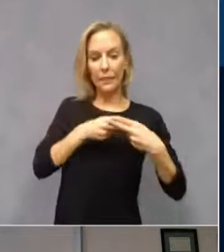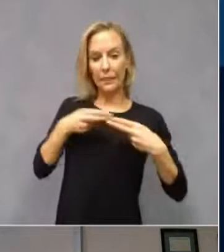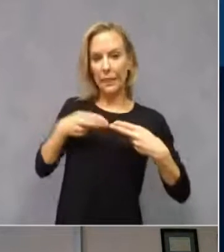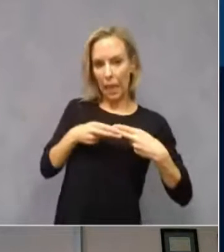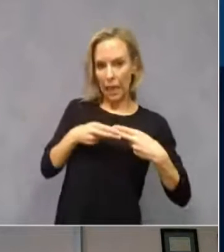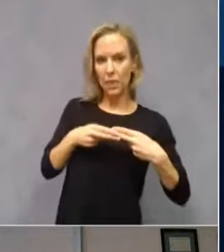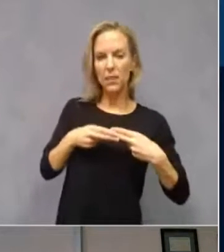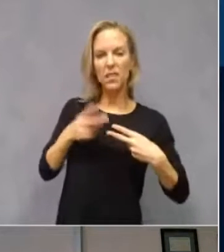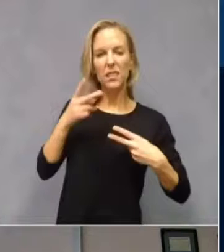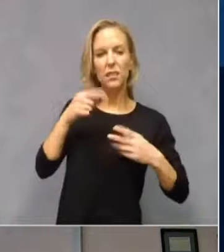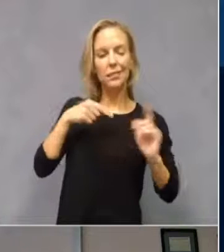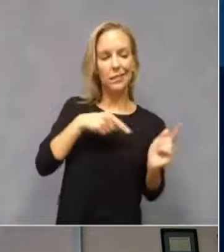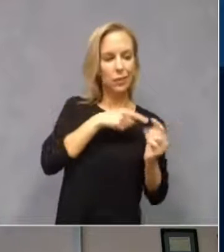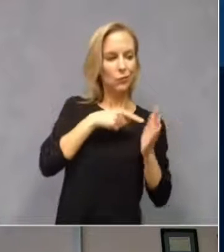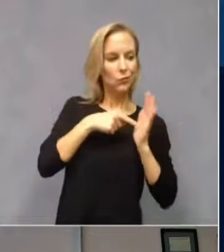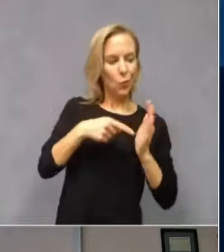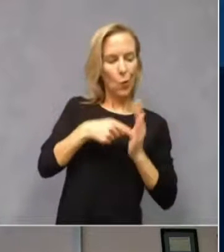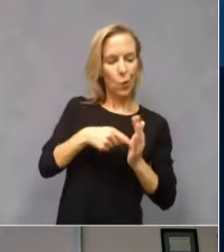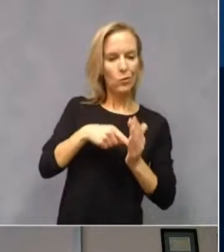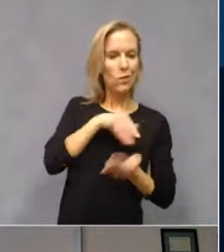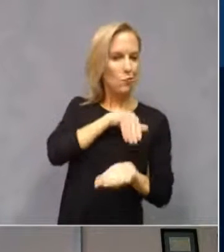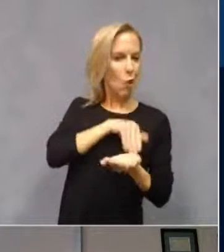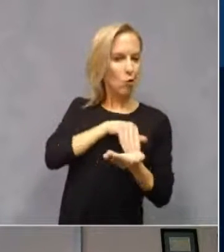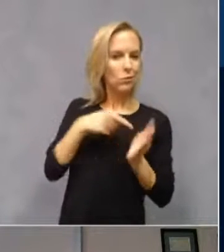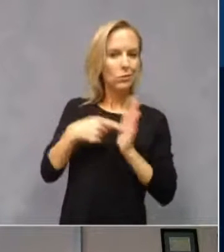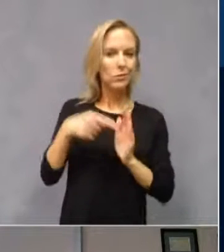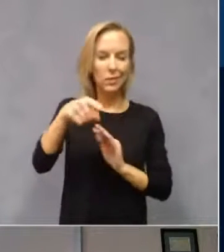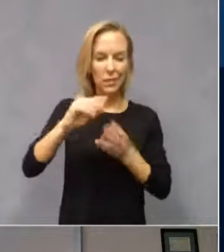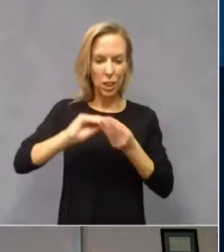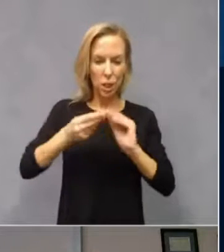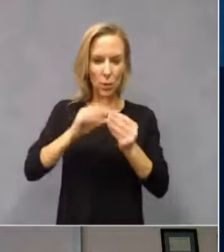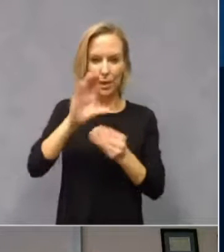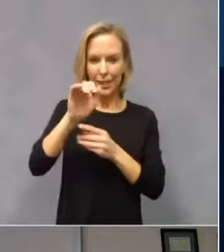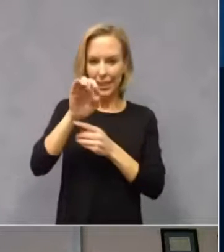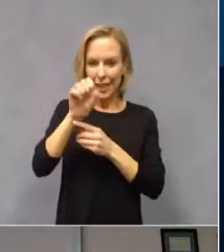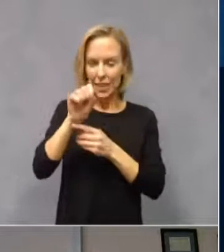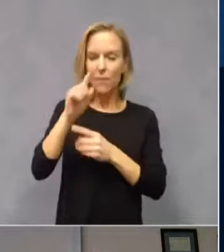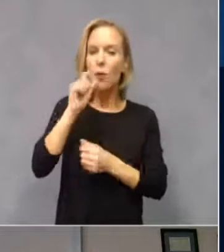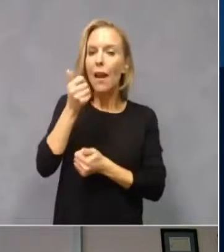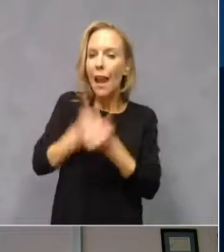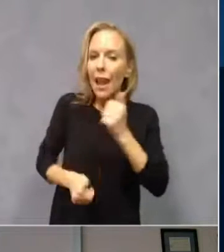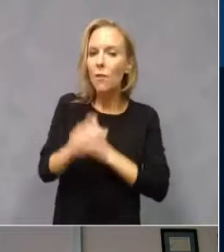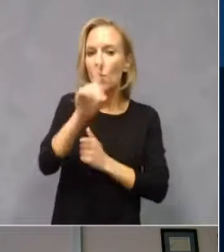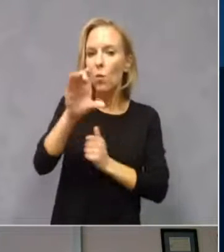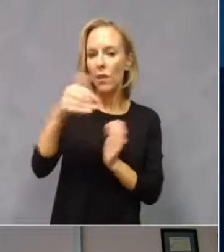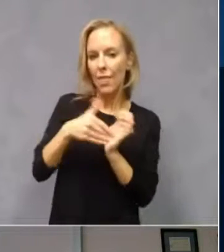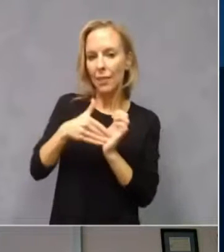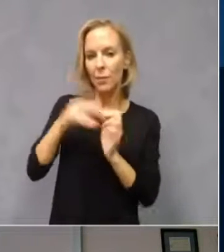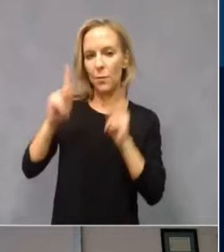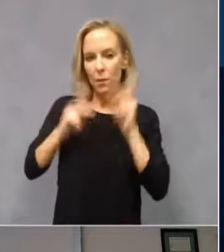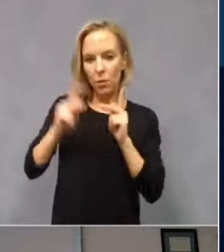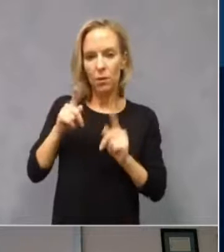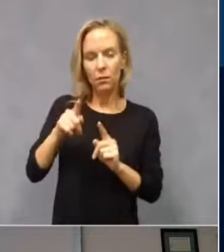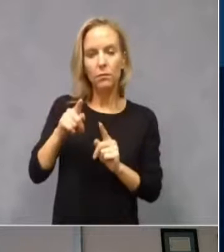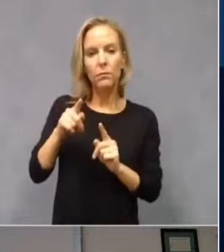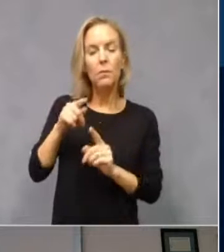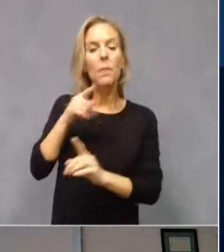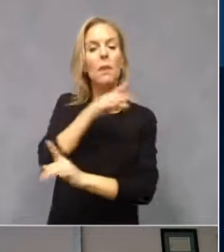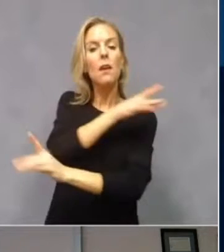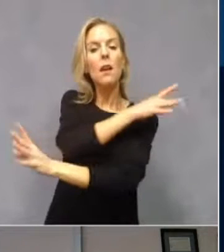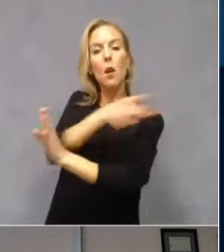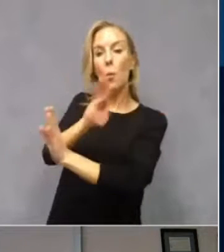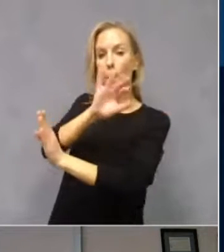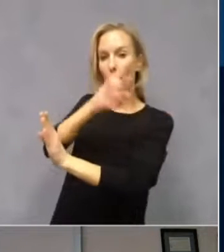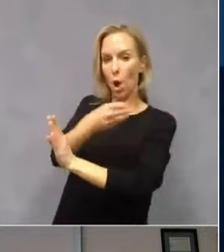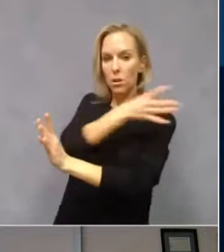Burke showed. So this is the number of cases per 100,000 people, and this goes all the way back to March, I believe, and